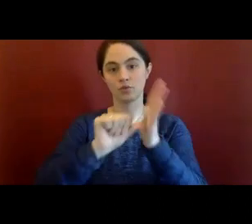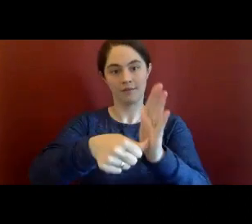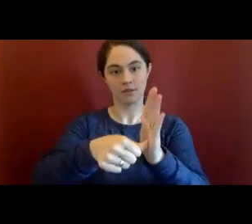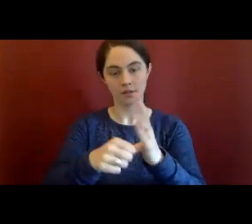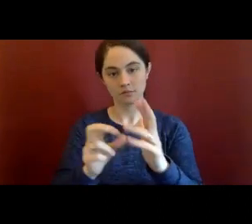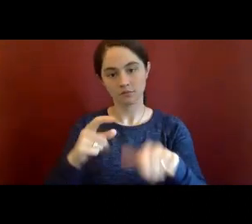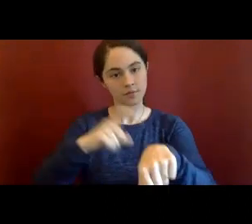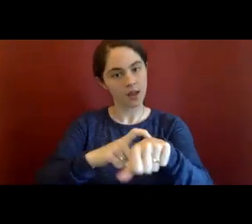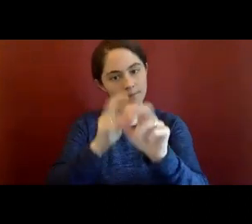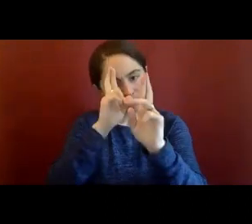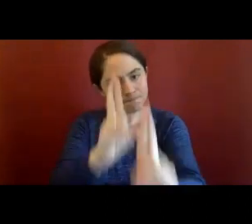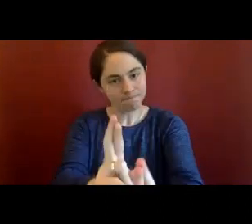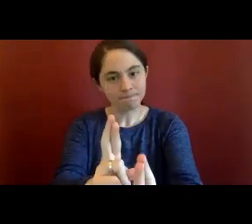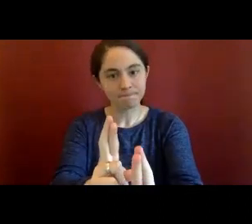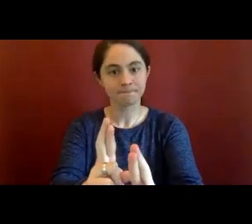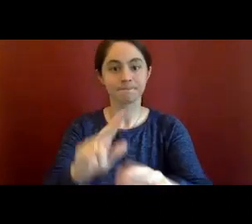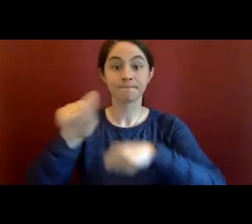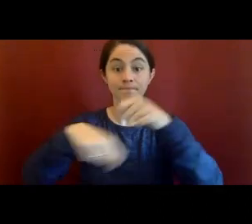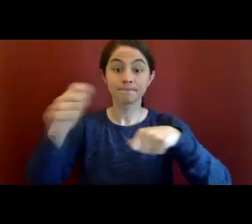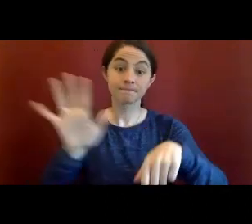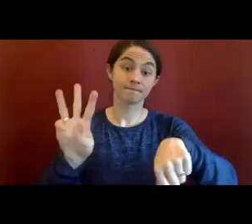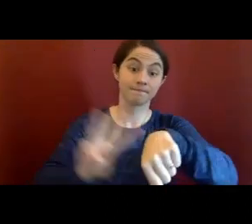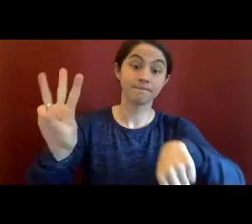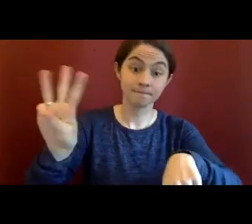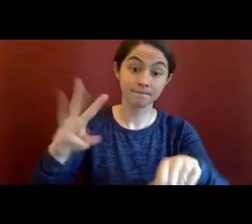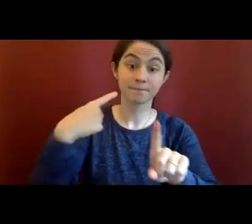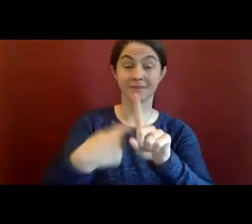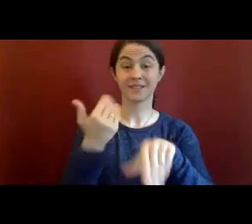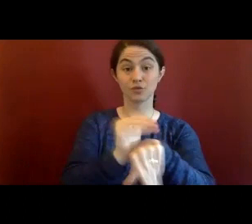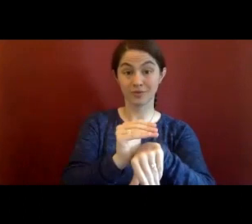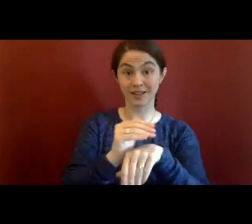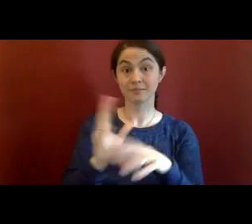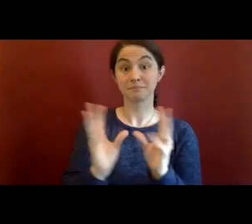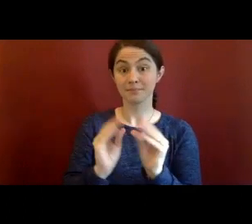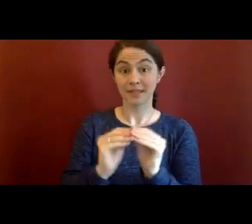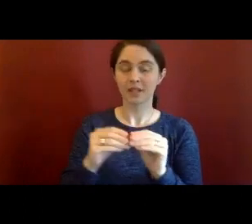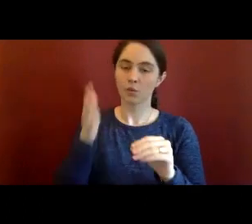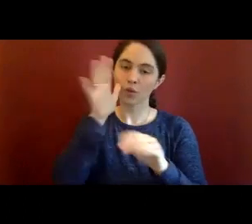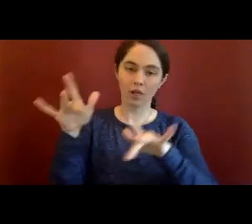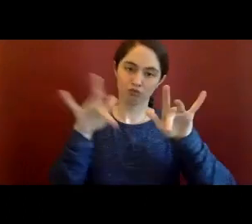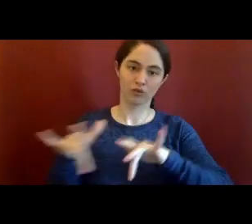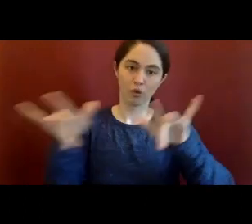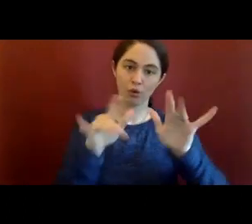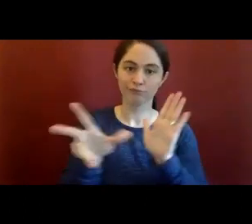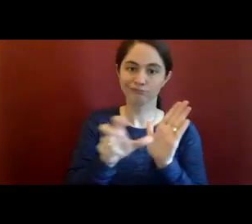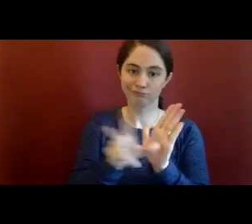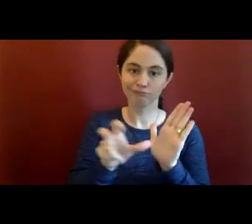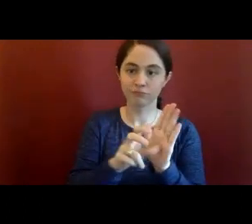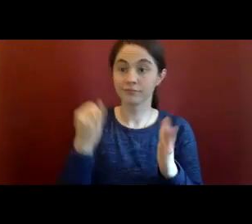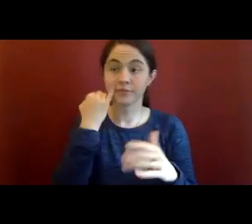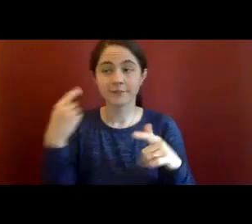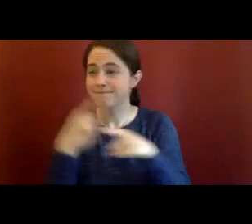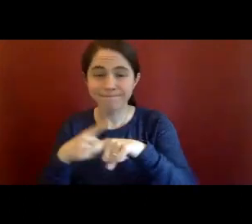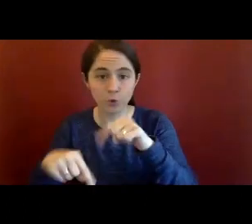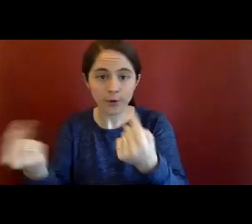up around 6 p.m. Also, tonight's meeting is being recorded to serve as a resource for those who couldn't be here today. Our ways of